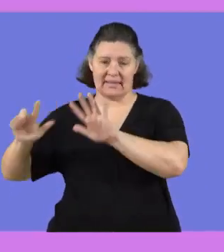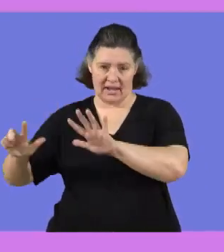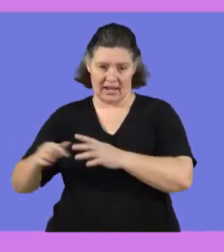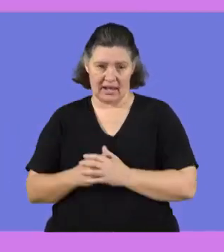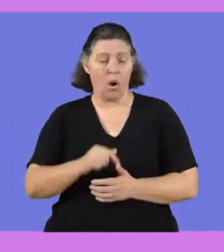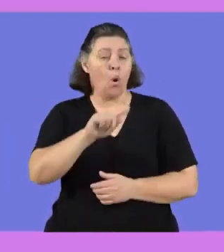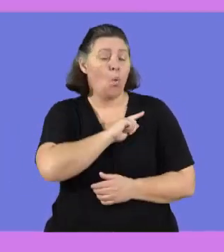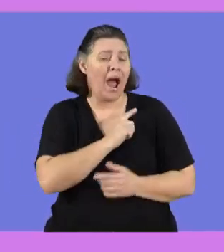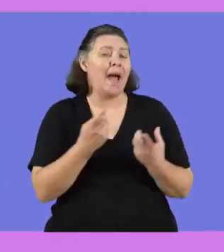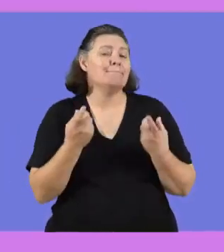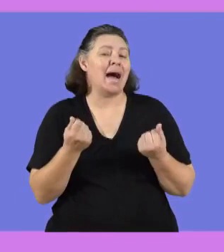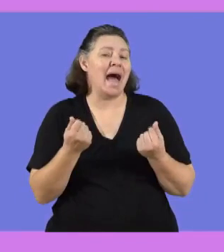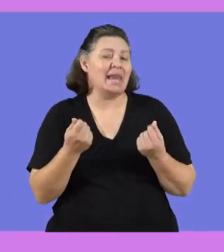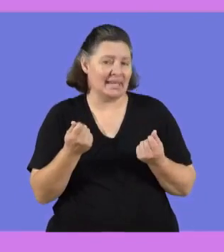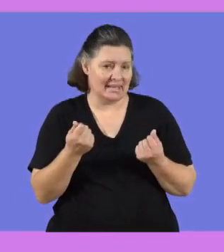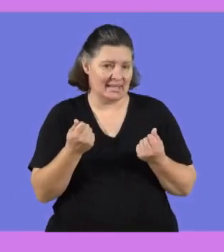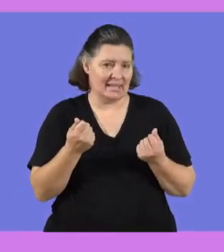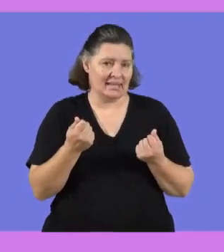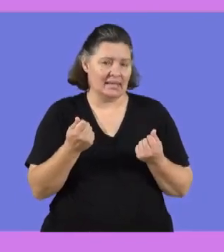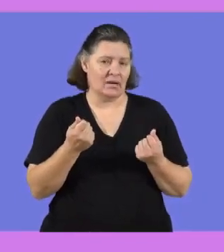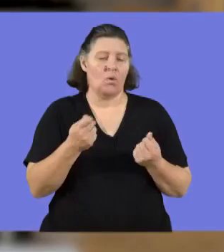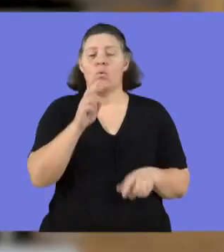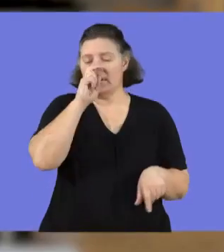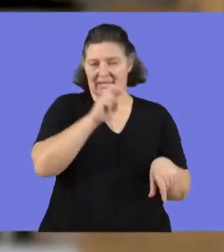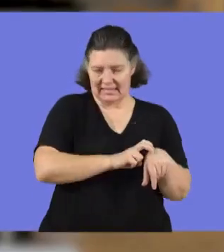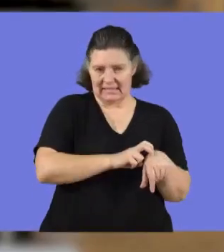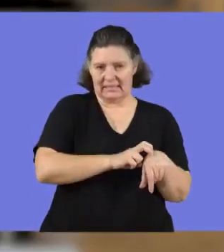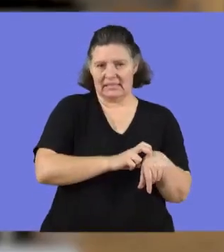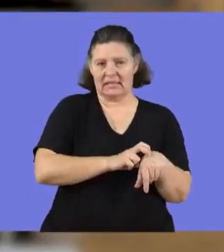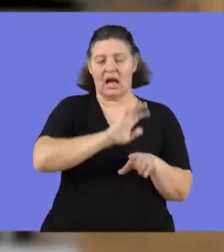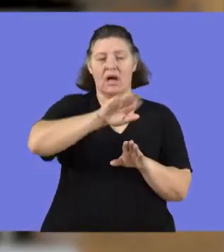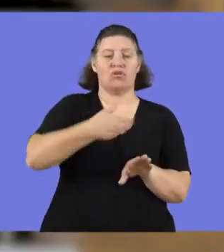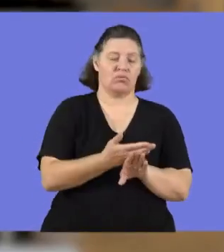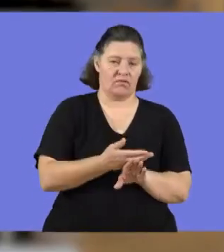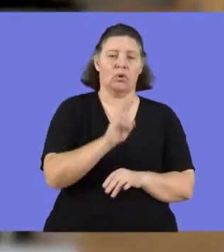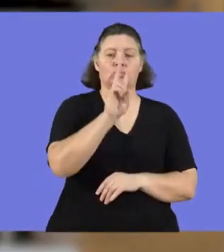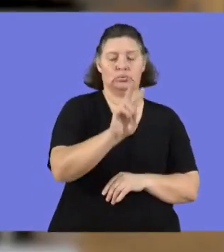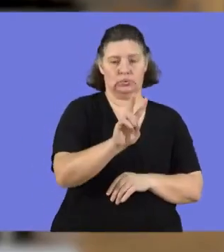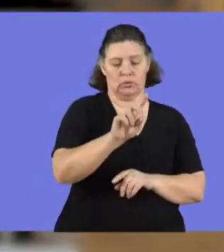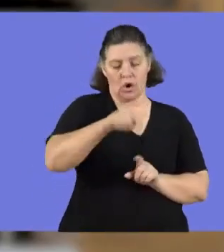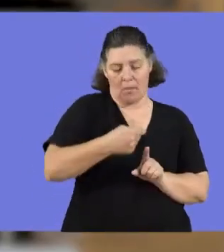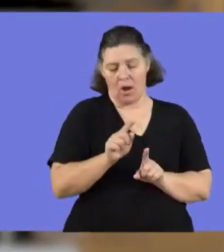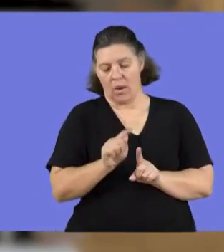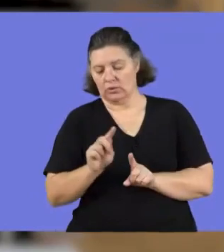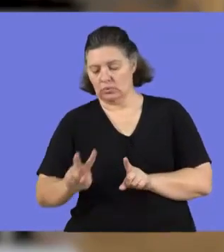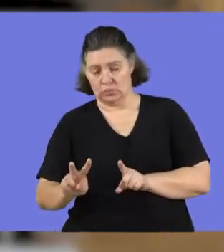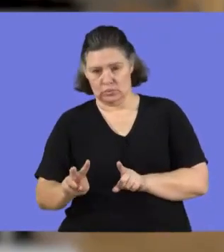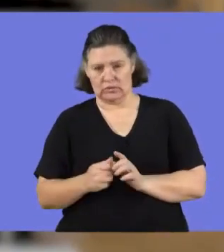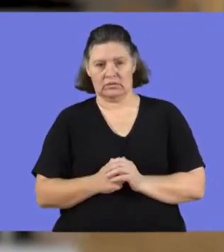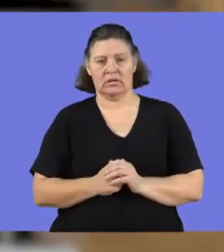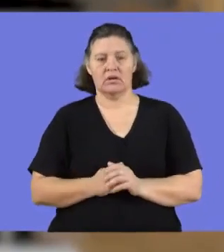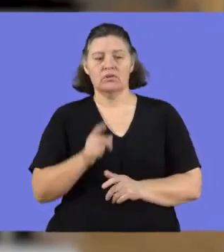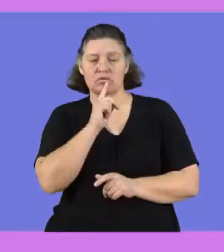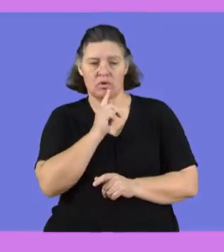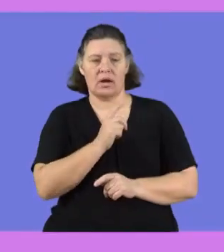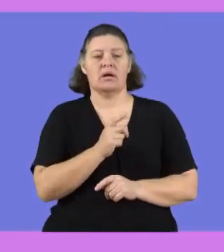22.24.887. And remember, because this is a South African currency, then we need to round off to 2 decimal